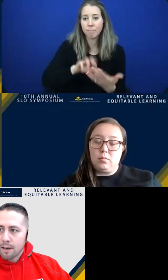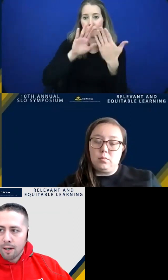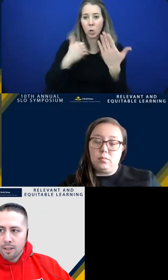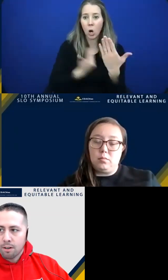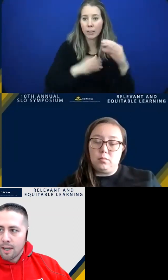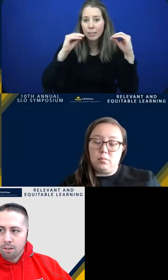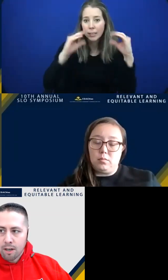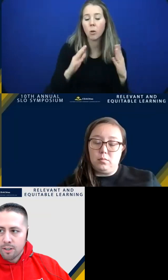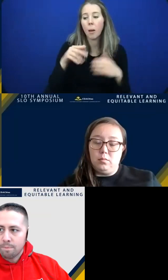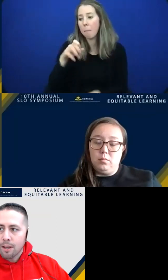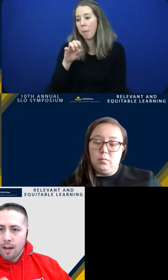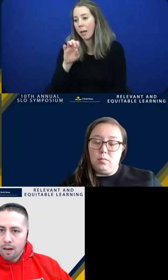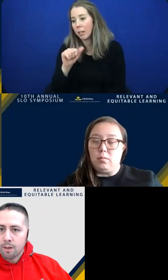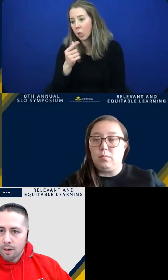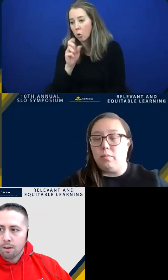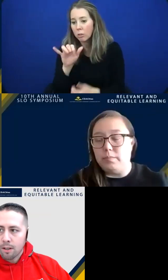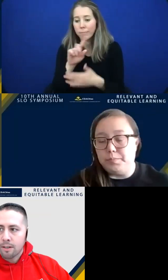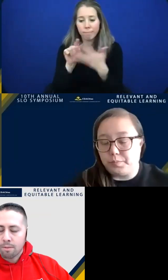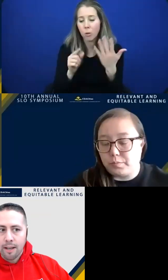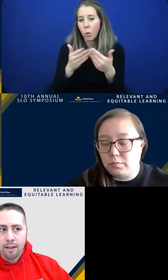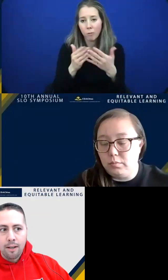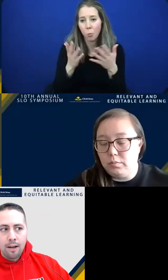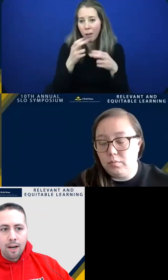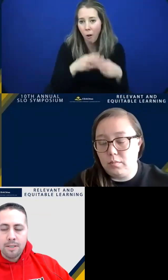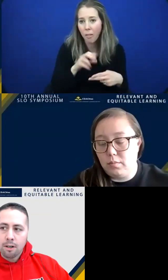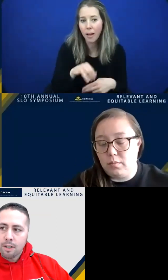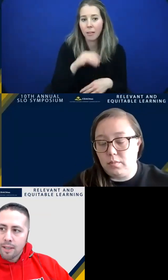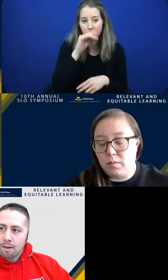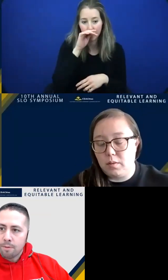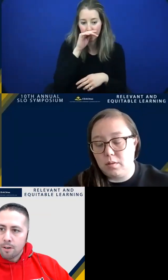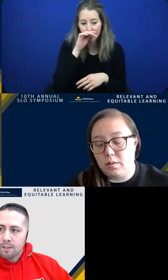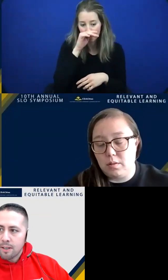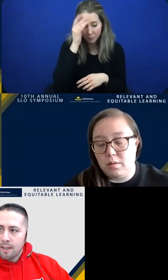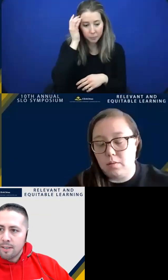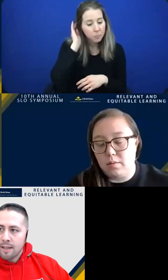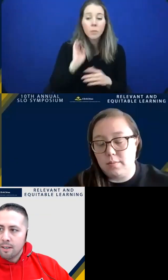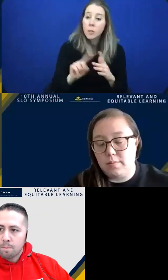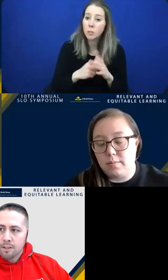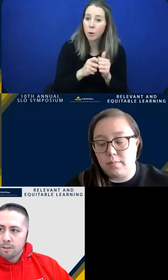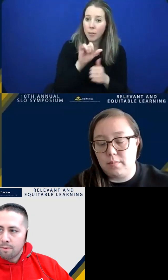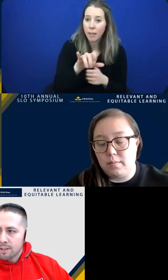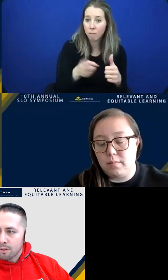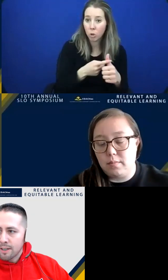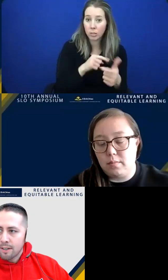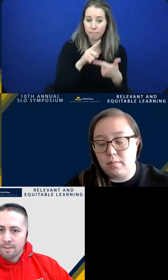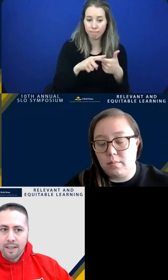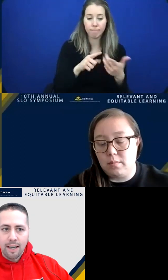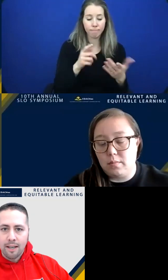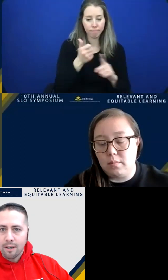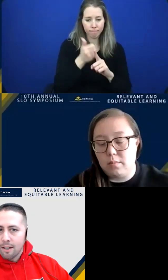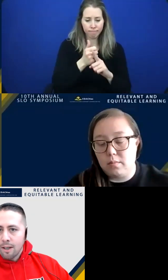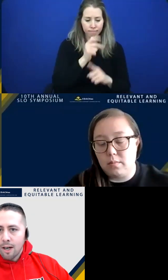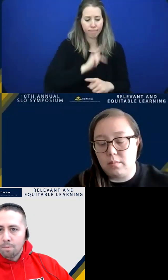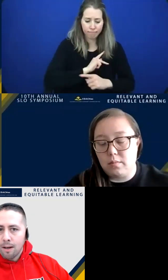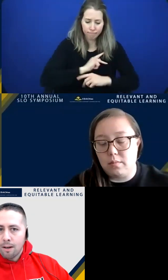learning, or pedagogy, or andragogy, however you want to call it, right? Starting with that first and taking a personal inventory of saying,